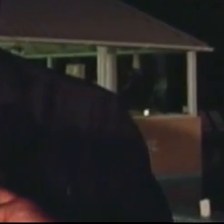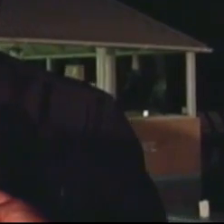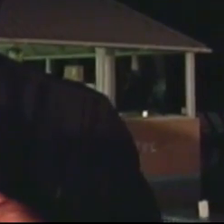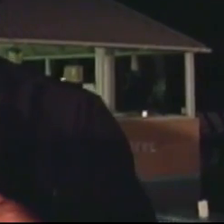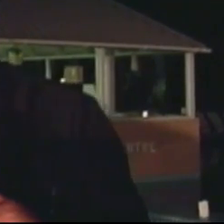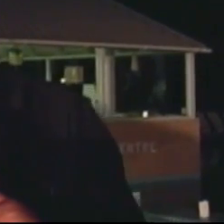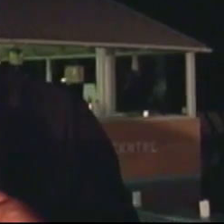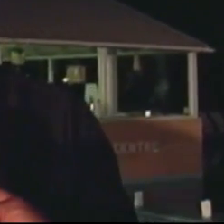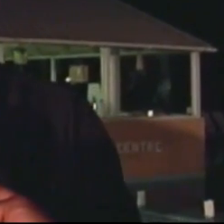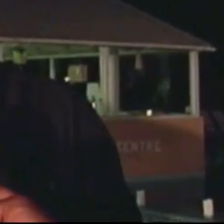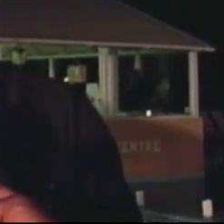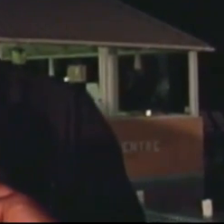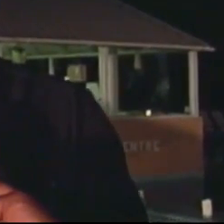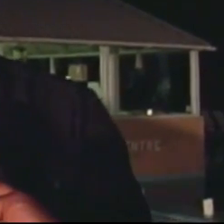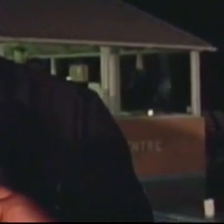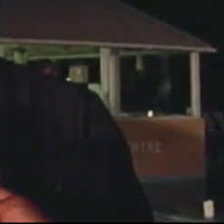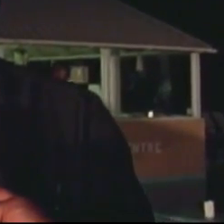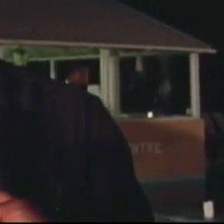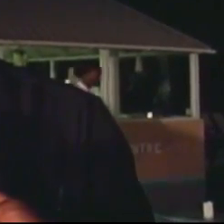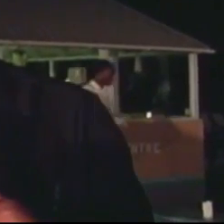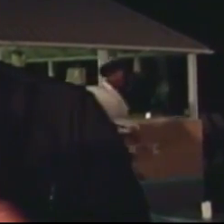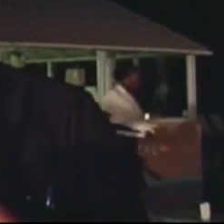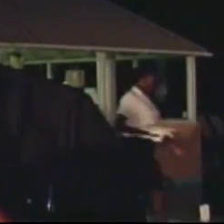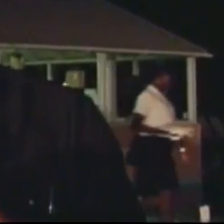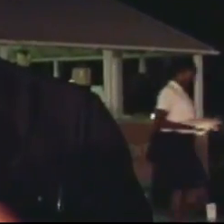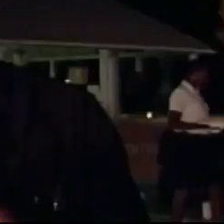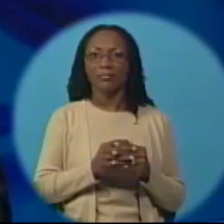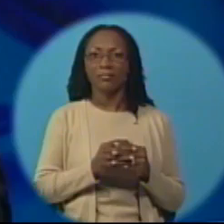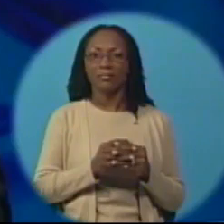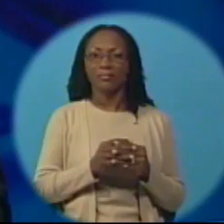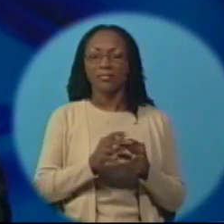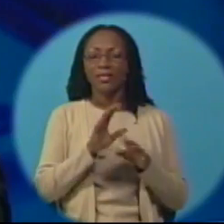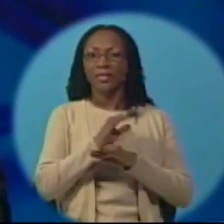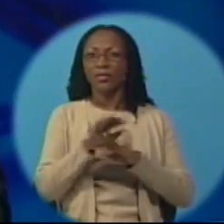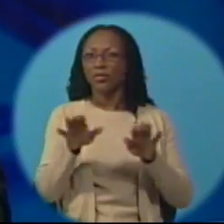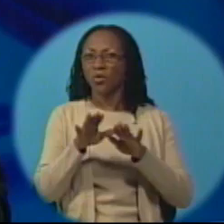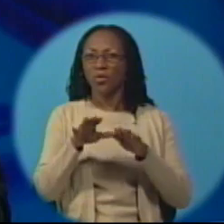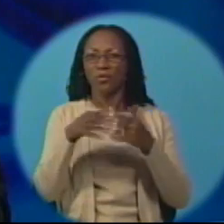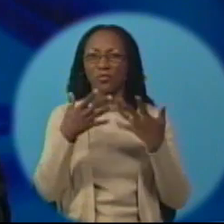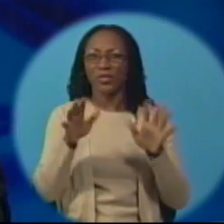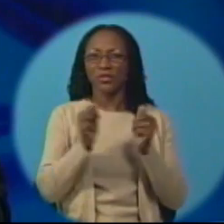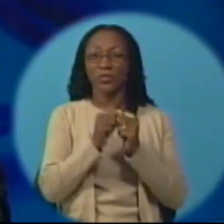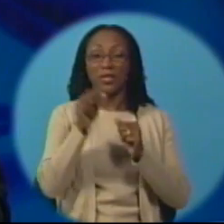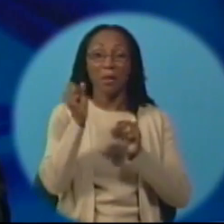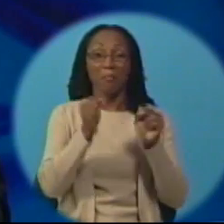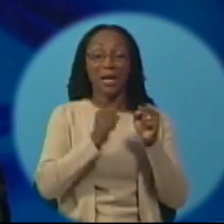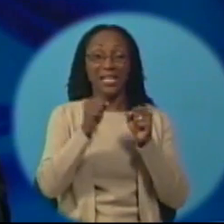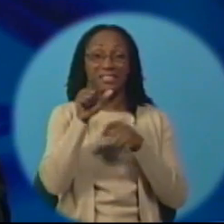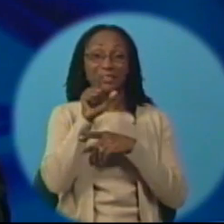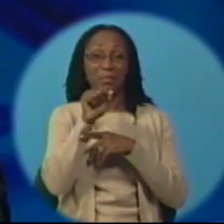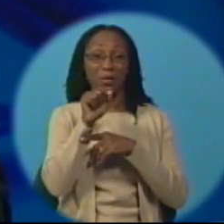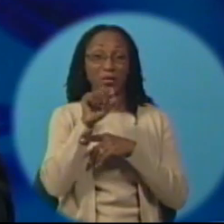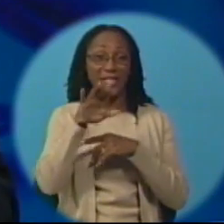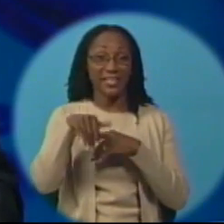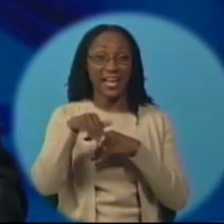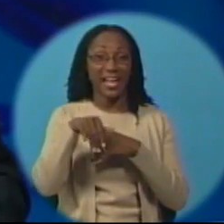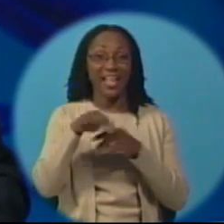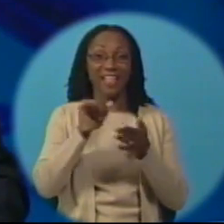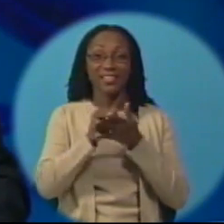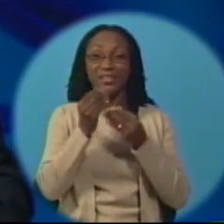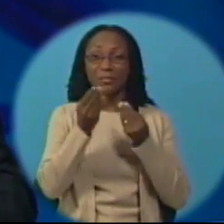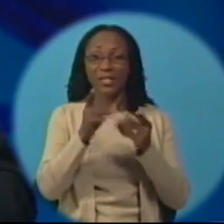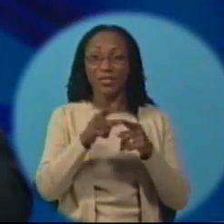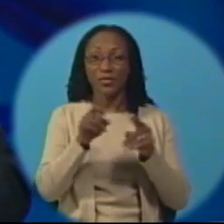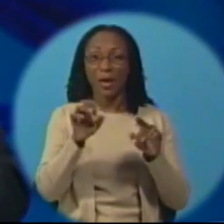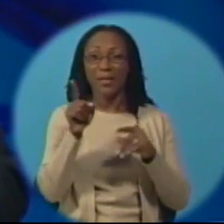looking at business patterns and trying to teach our people. Don't write off the mighty Sparrow just yet. That's the message from his